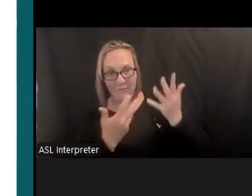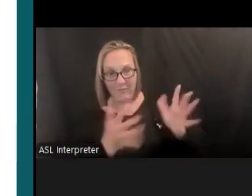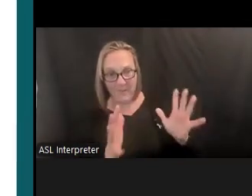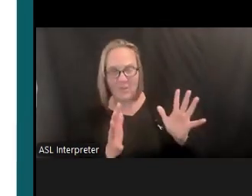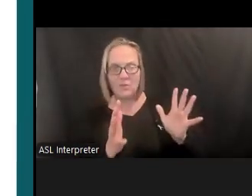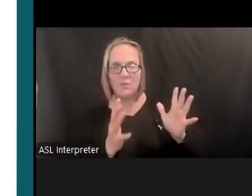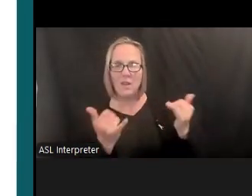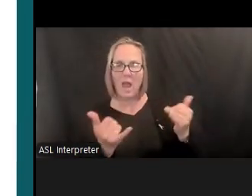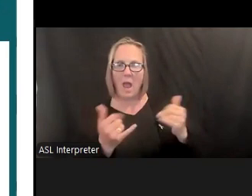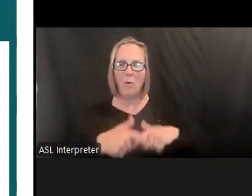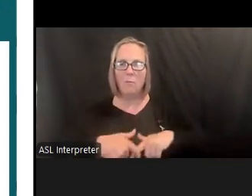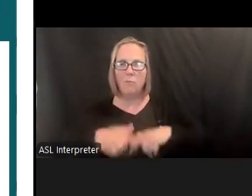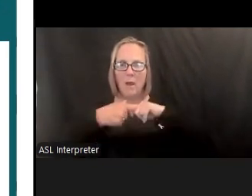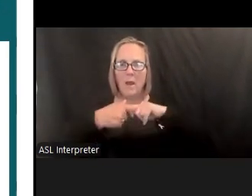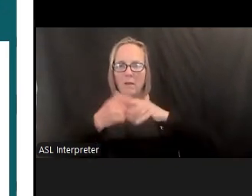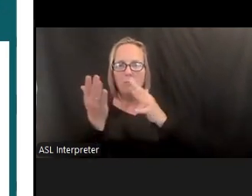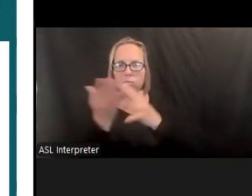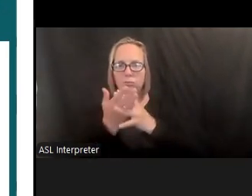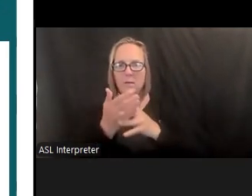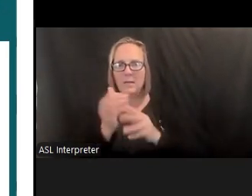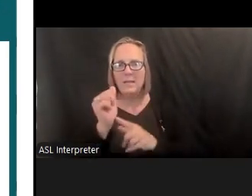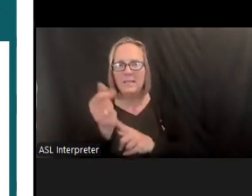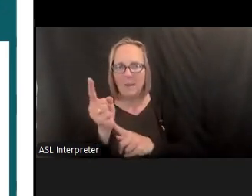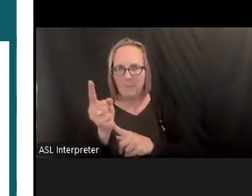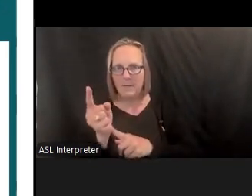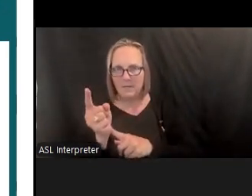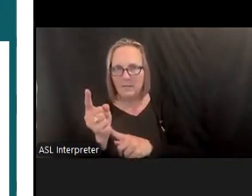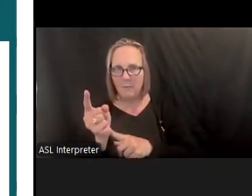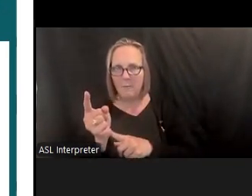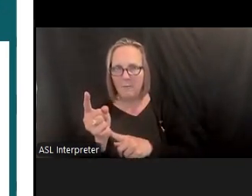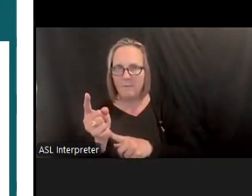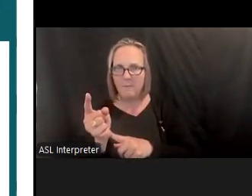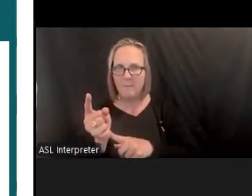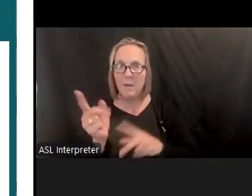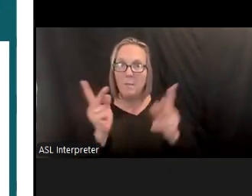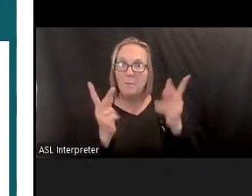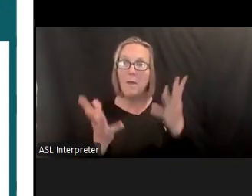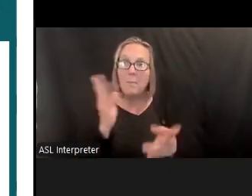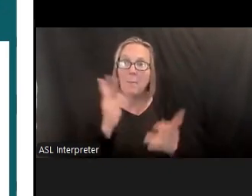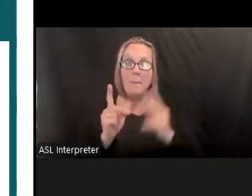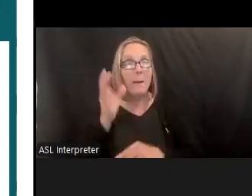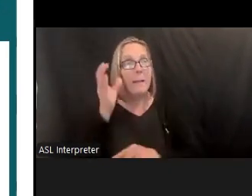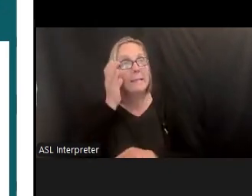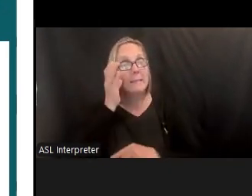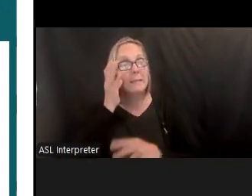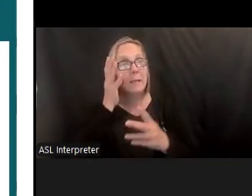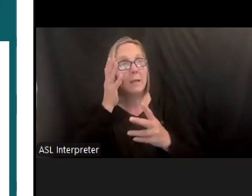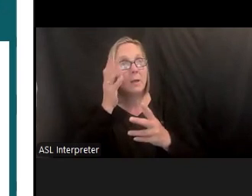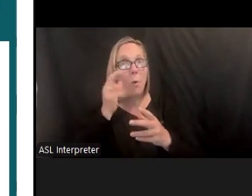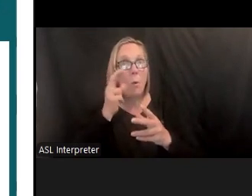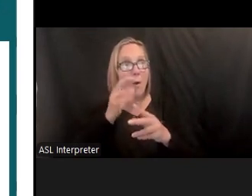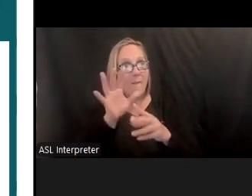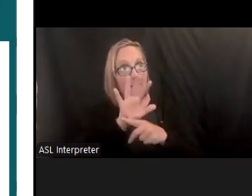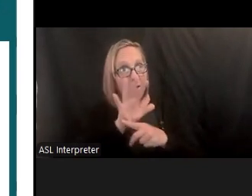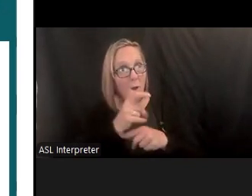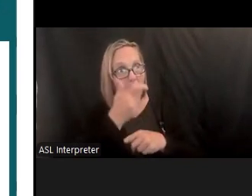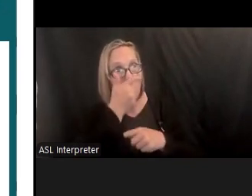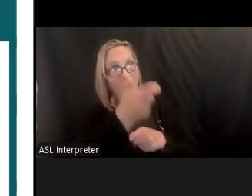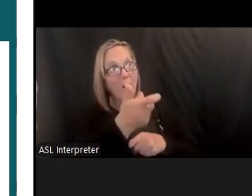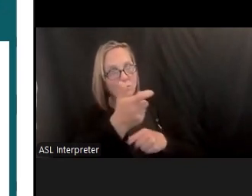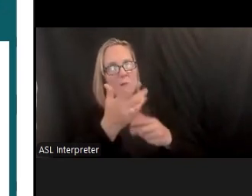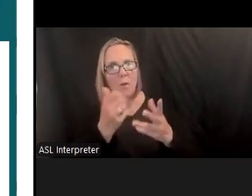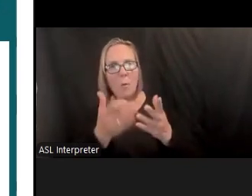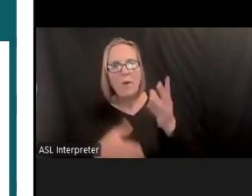here, give an opportunity for people who are on the phone or on the video to register if they want to